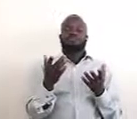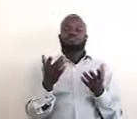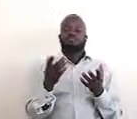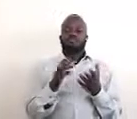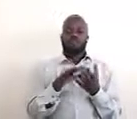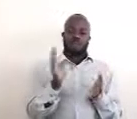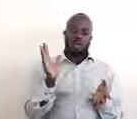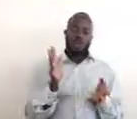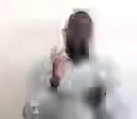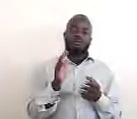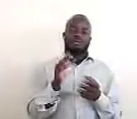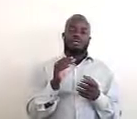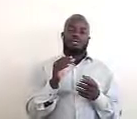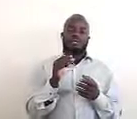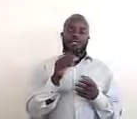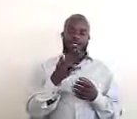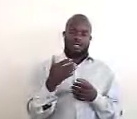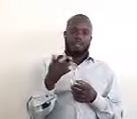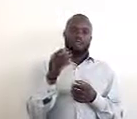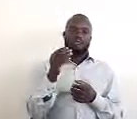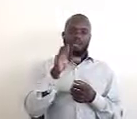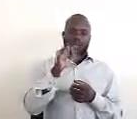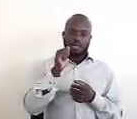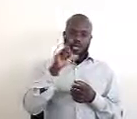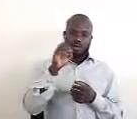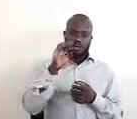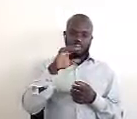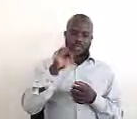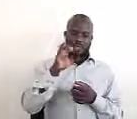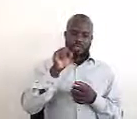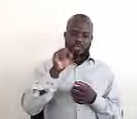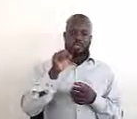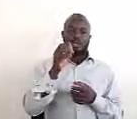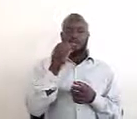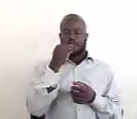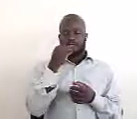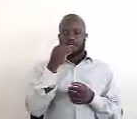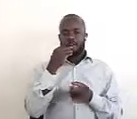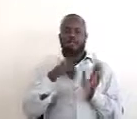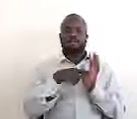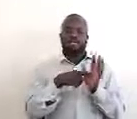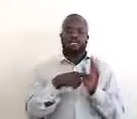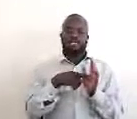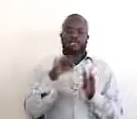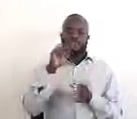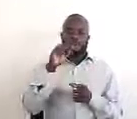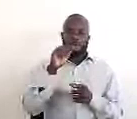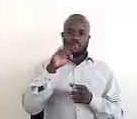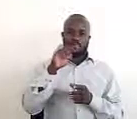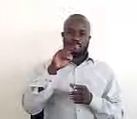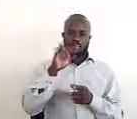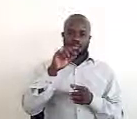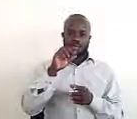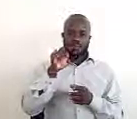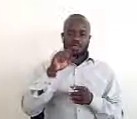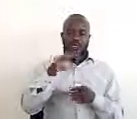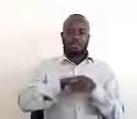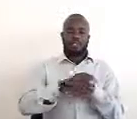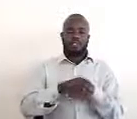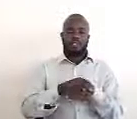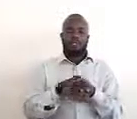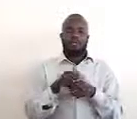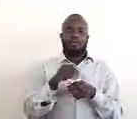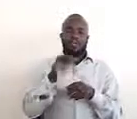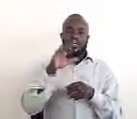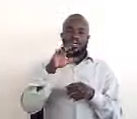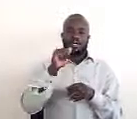vegetables, the sort of more colors you eat, the broader spectrum of nutrients you're going to get.